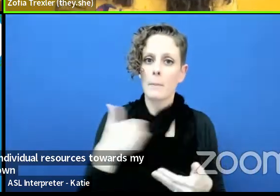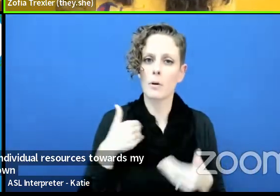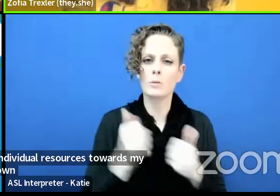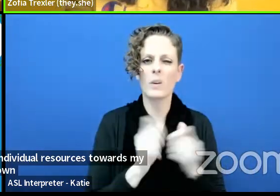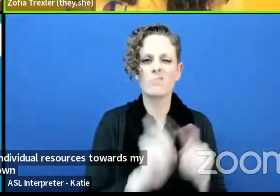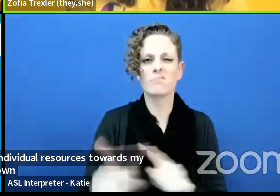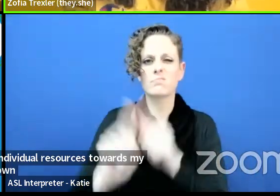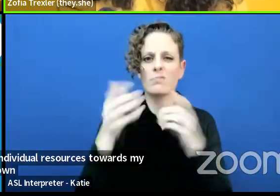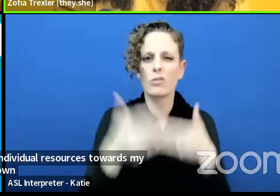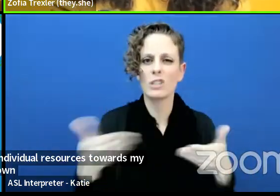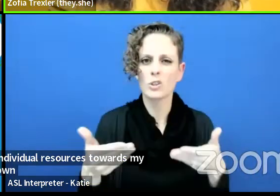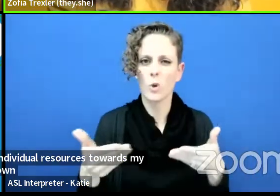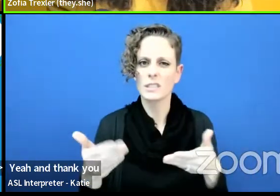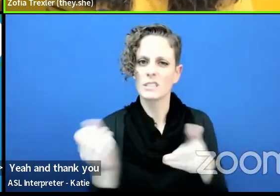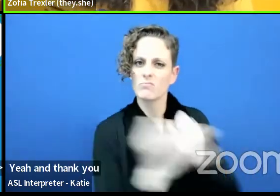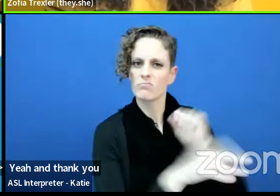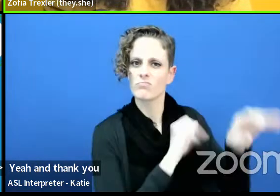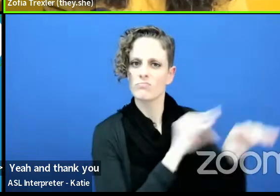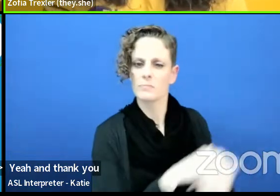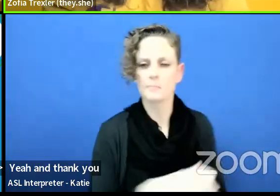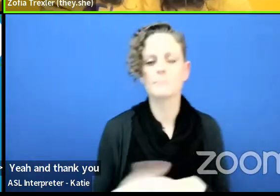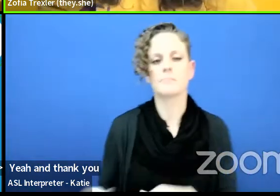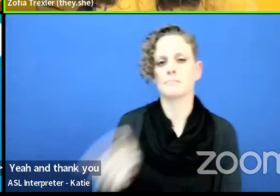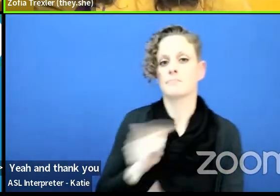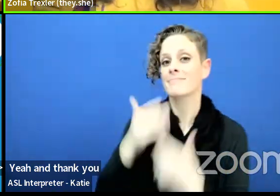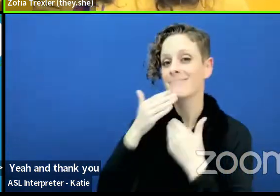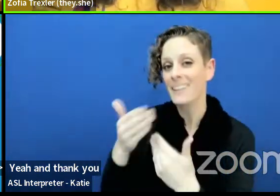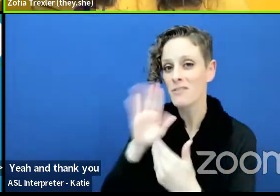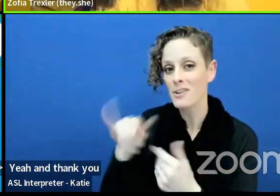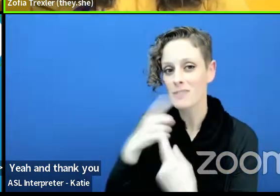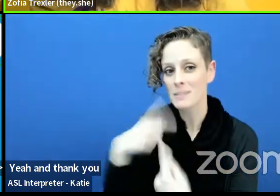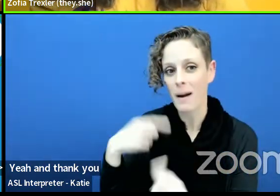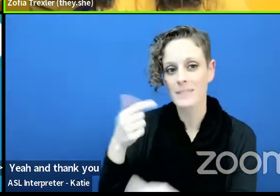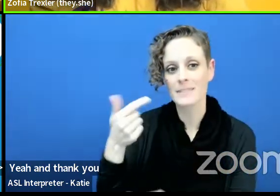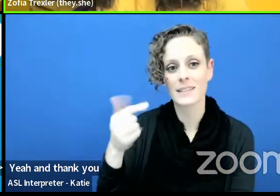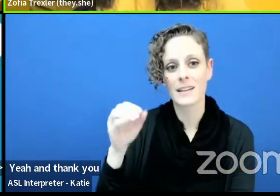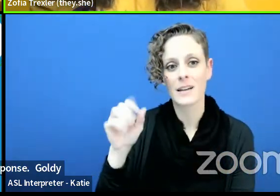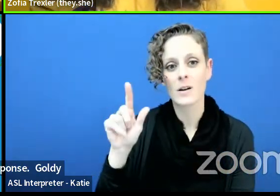Yeah, and thank you for that response. Goldie, do you want to go next?